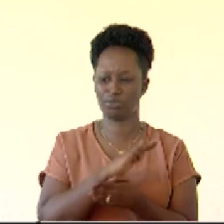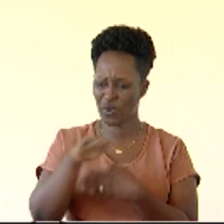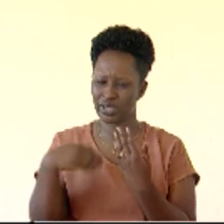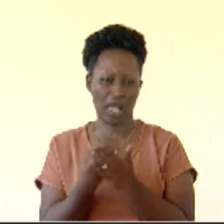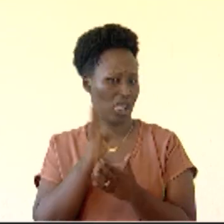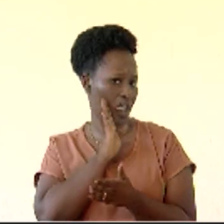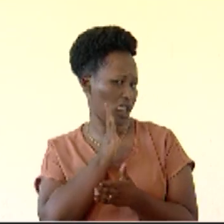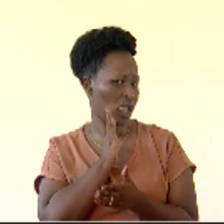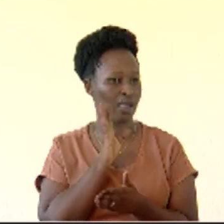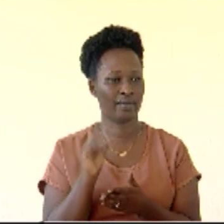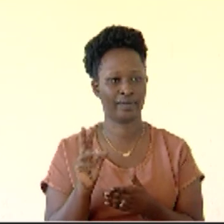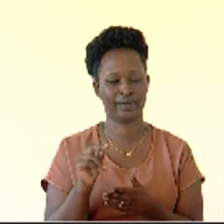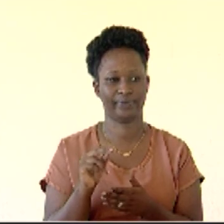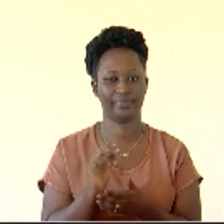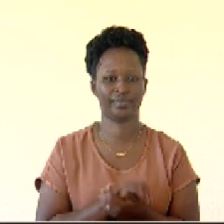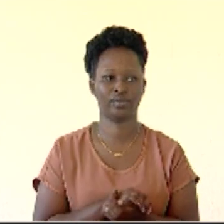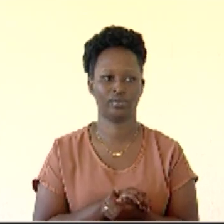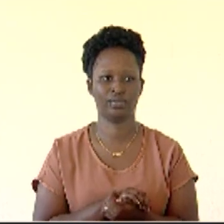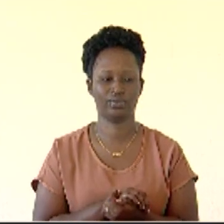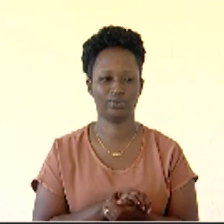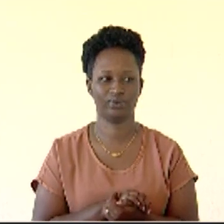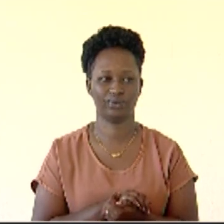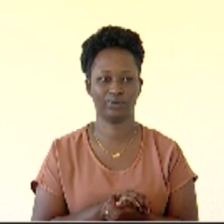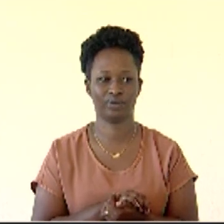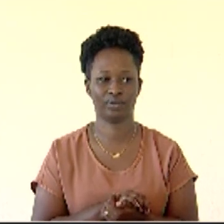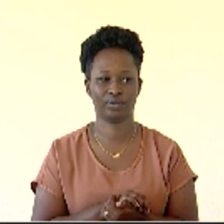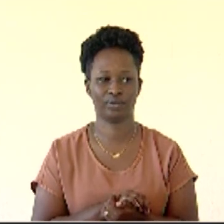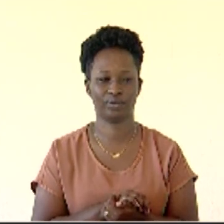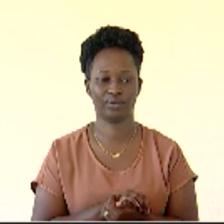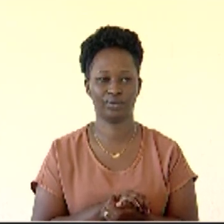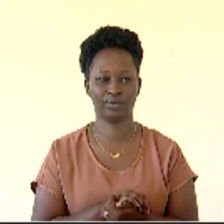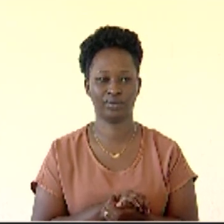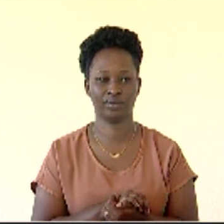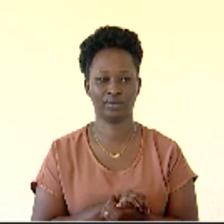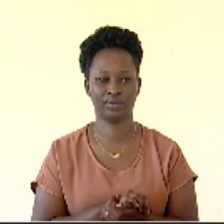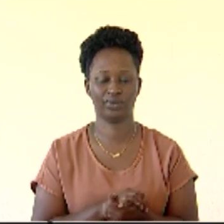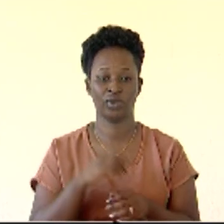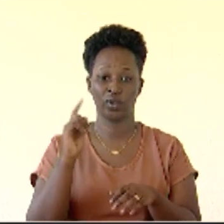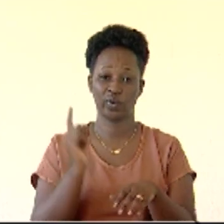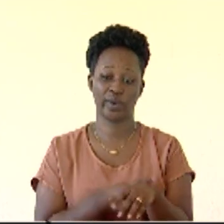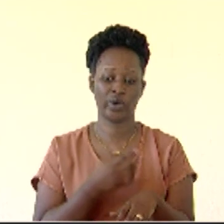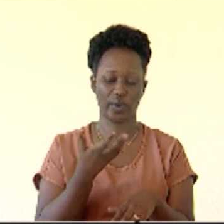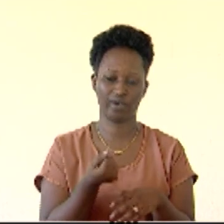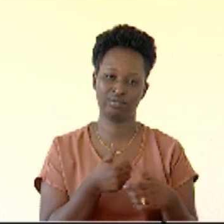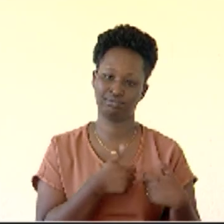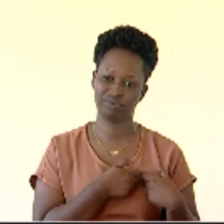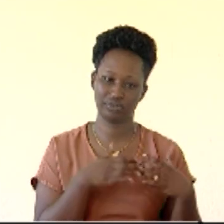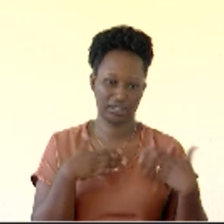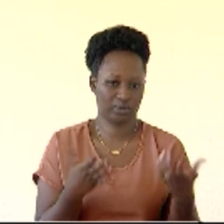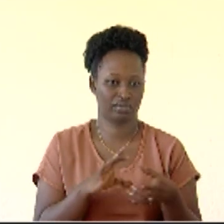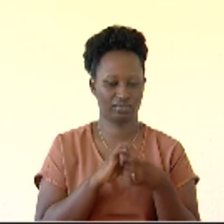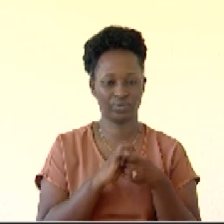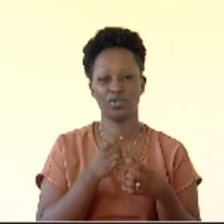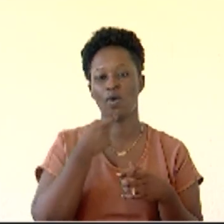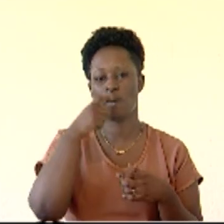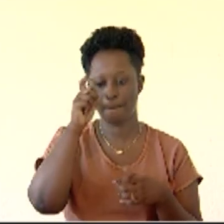But I'm talking about those who are at the age, but also when you have a relationship, what you call a healthy relationship, you must be